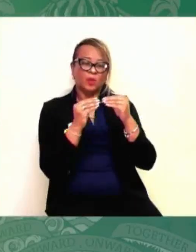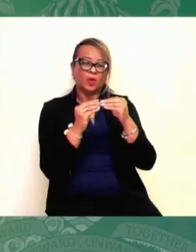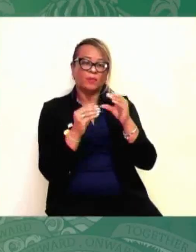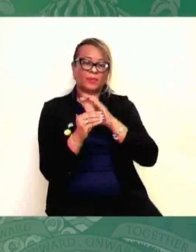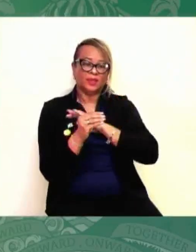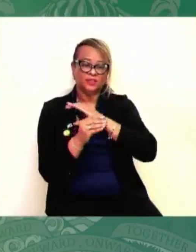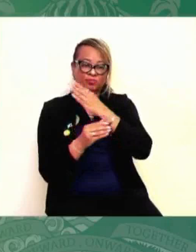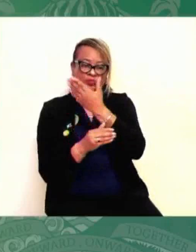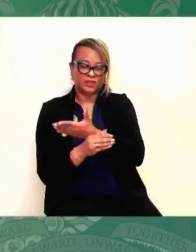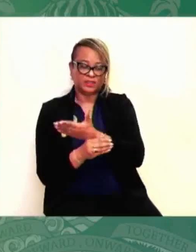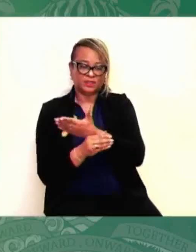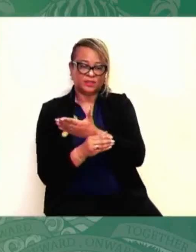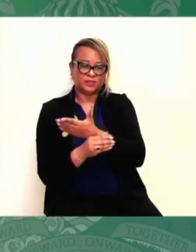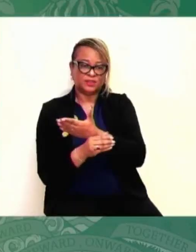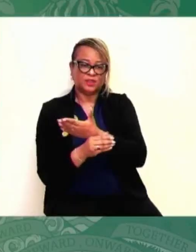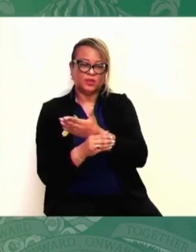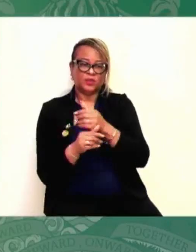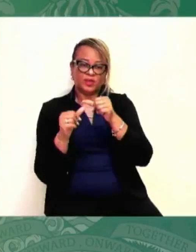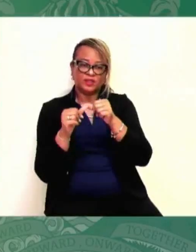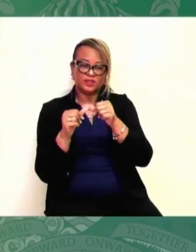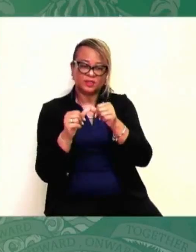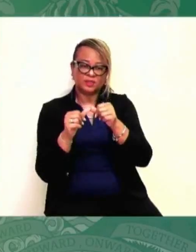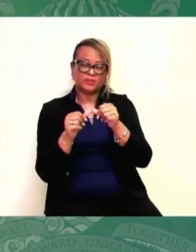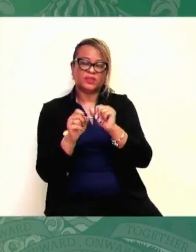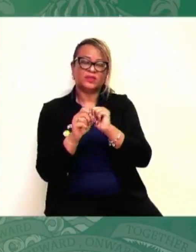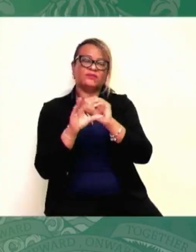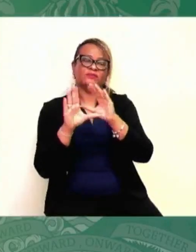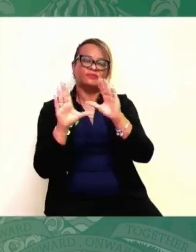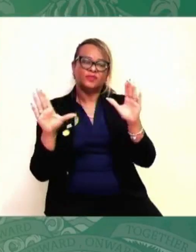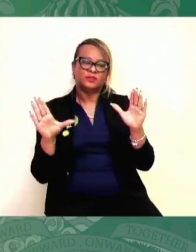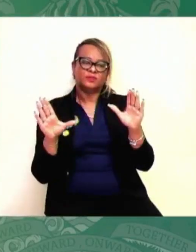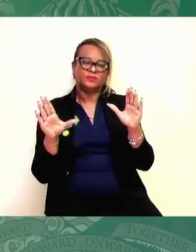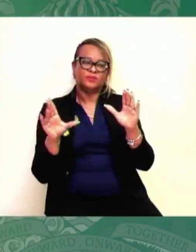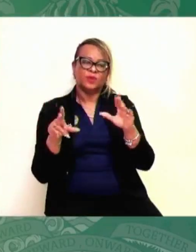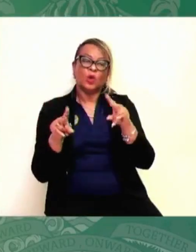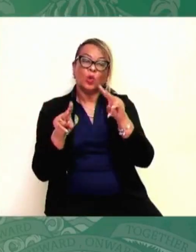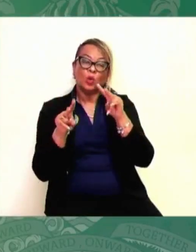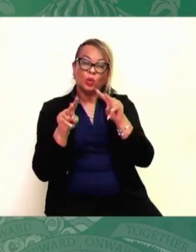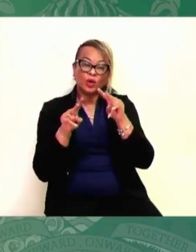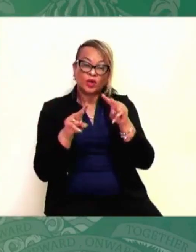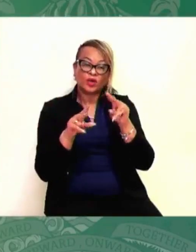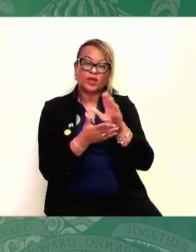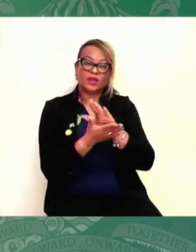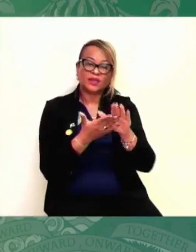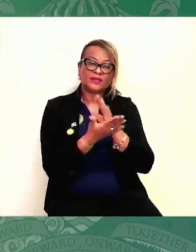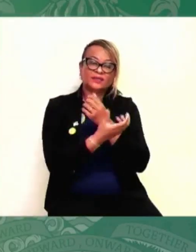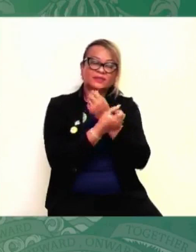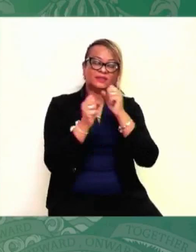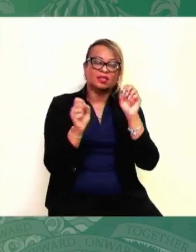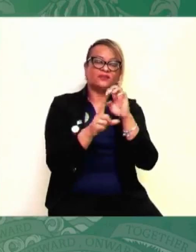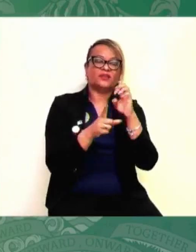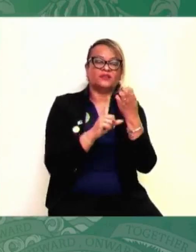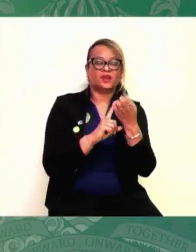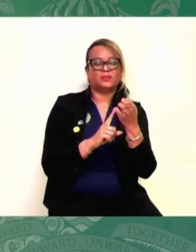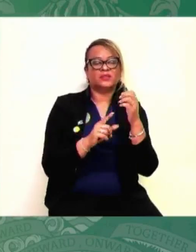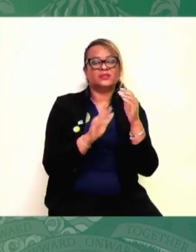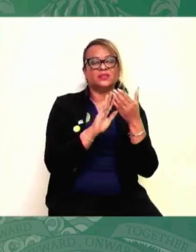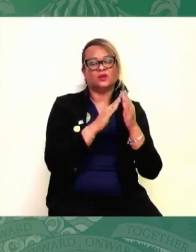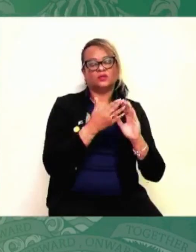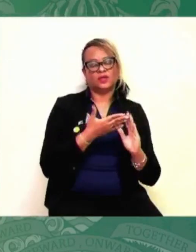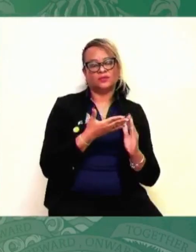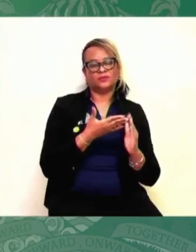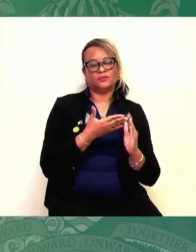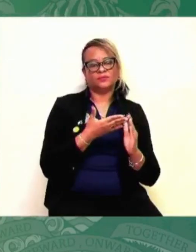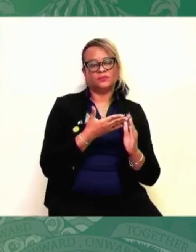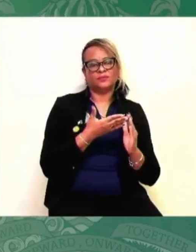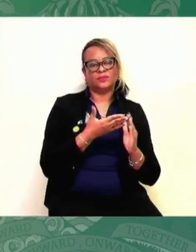we hope will be consistently visible. We're working on a clean, safe environment downtown. I